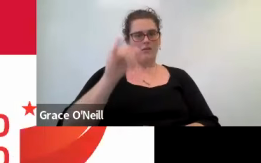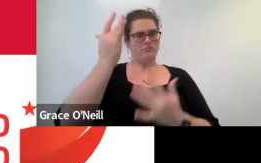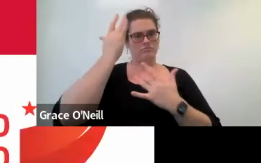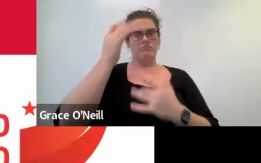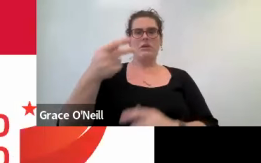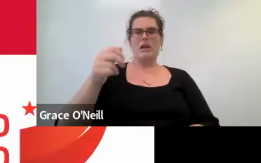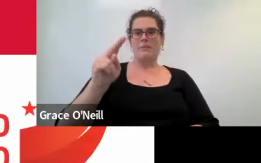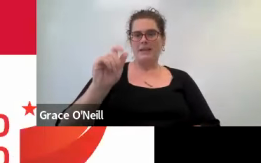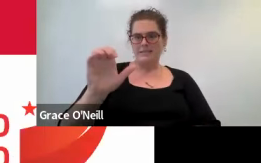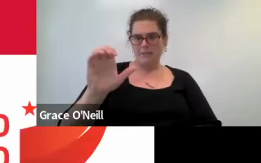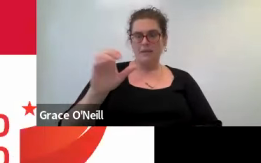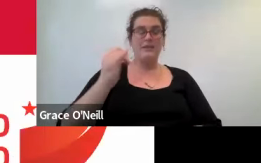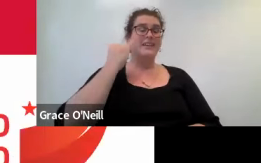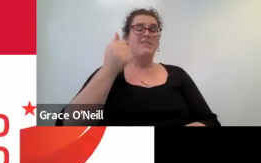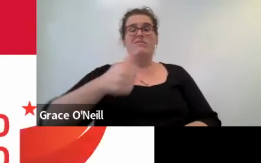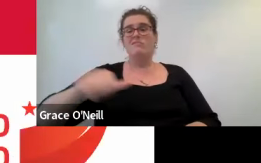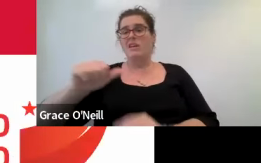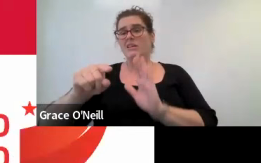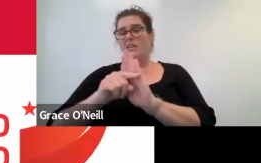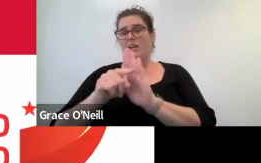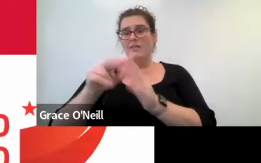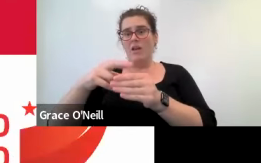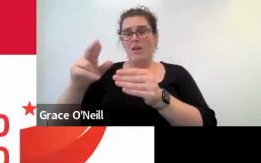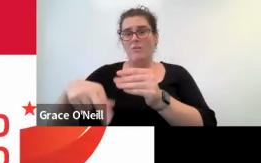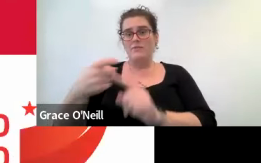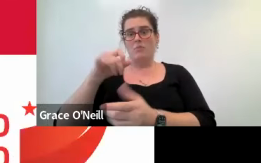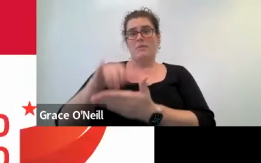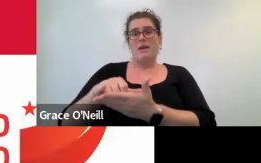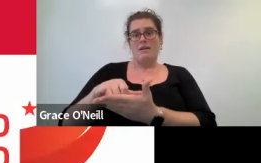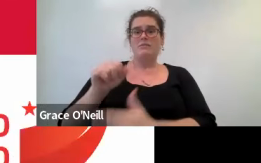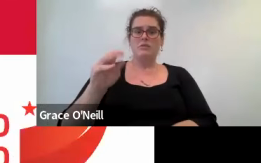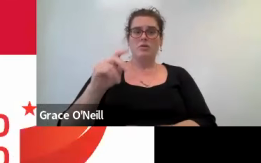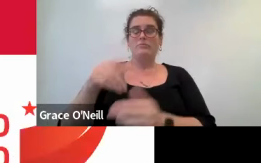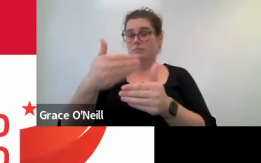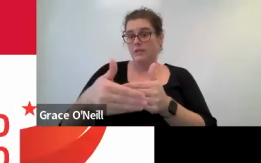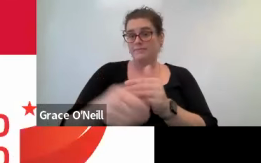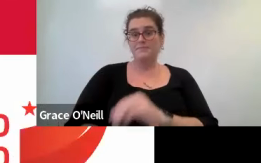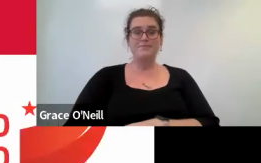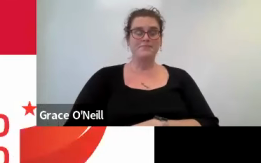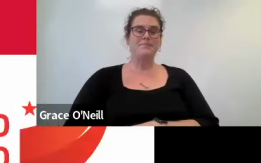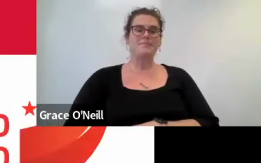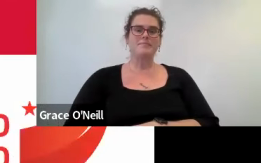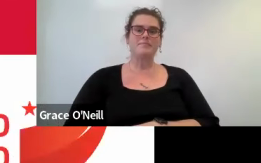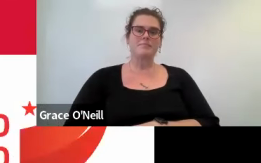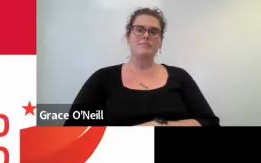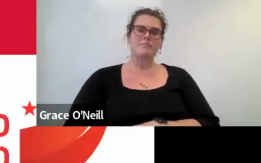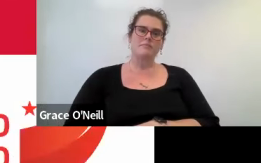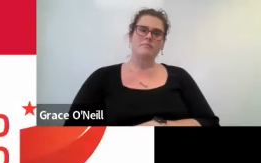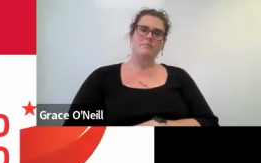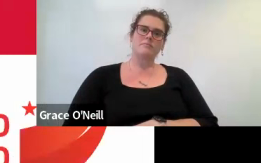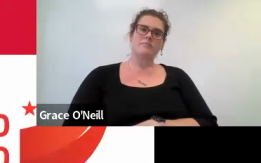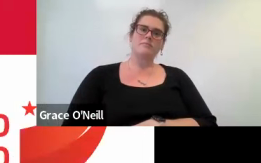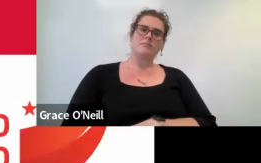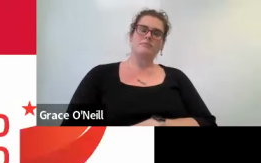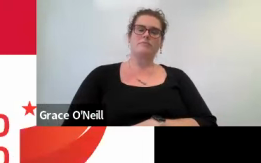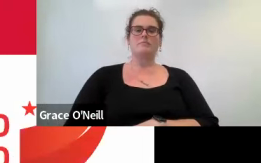negative outcomes relative to those. Next, please. It's essentially, we identified a